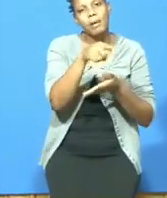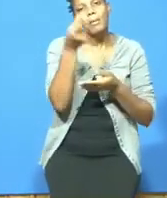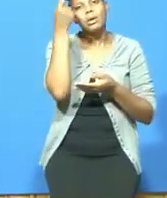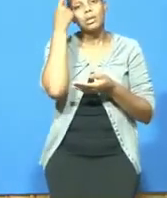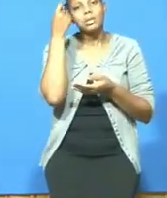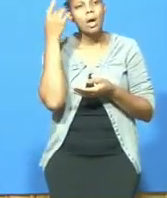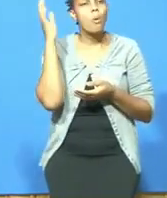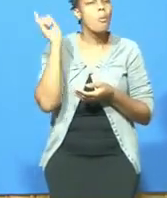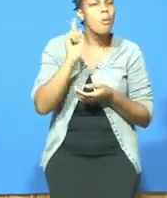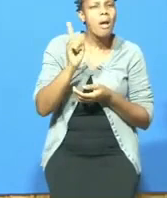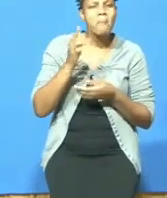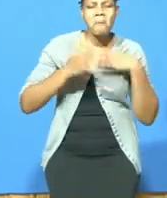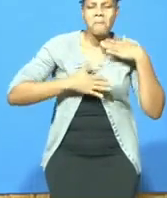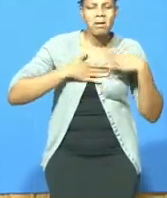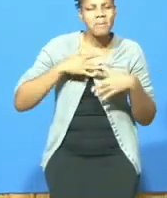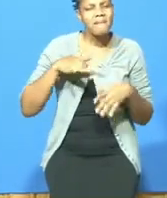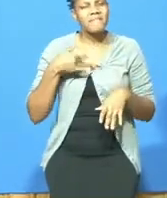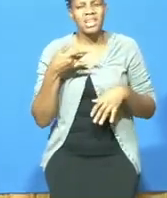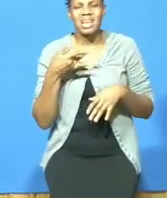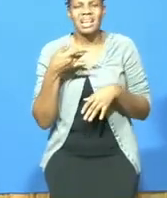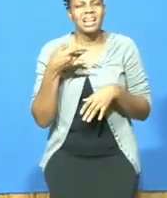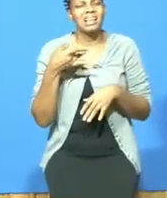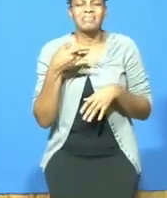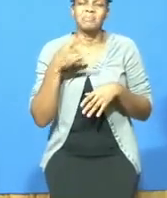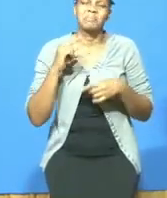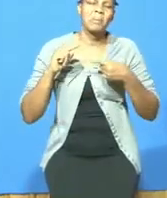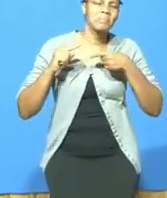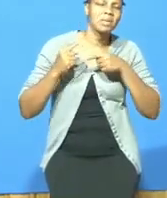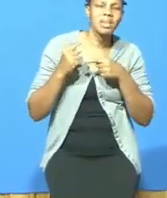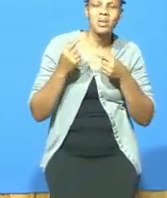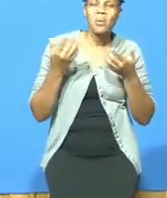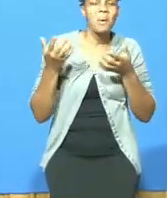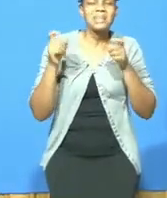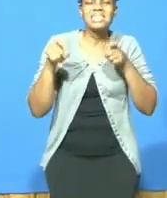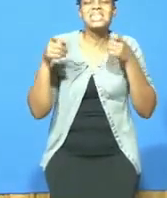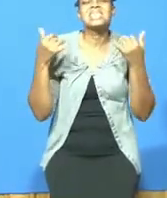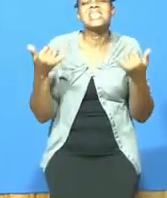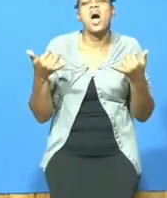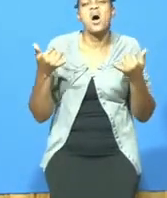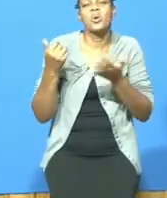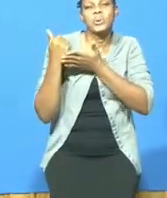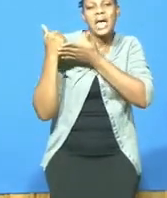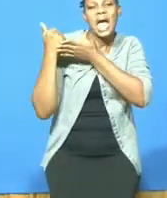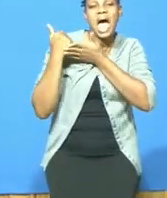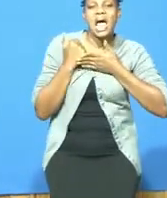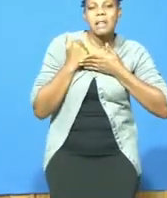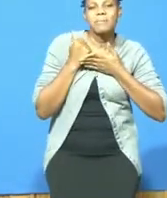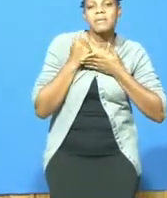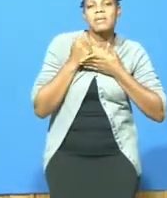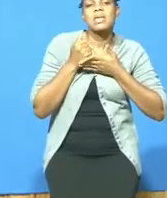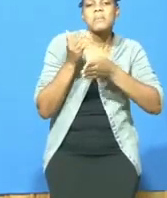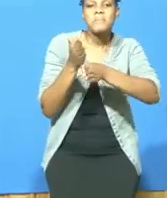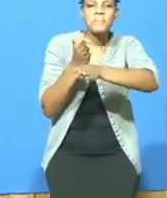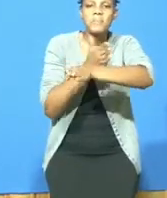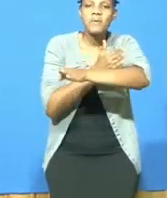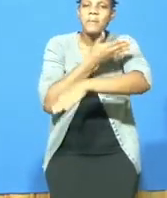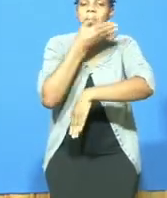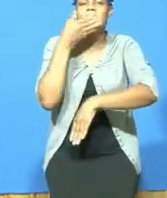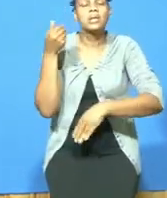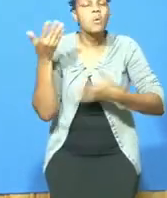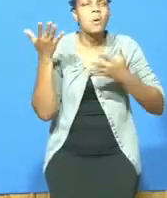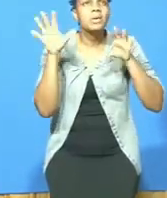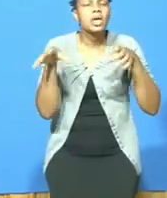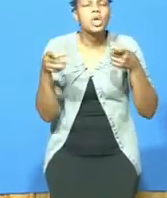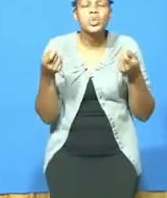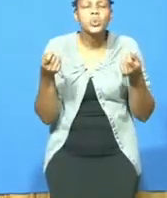body am I feeling this, and what do I need right now to help me to feel better? What can I do? It